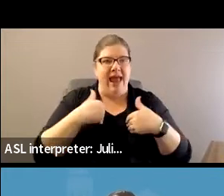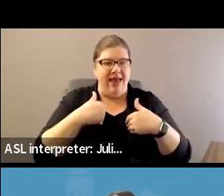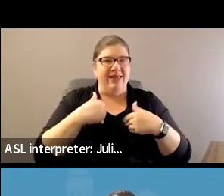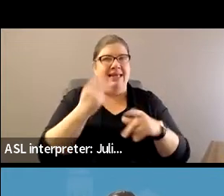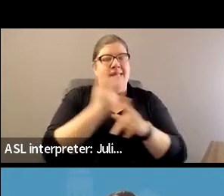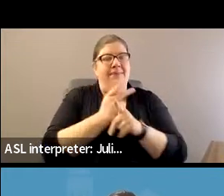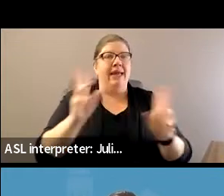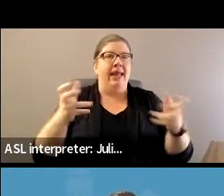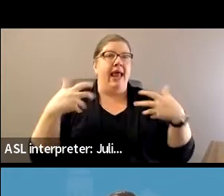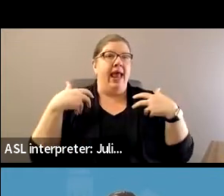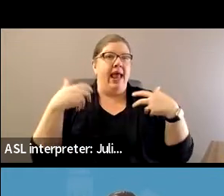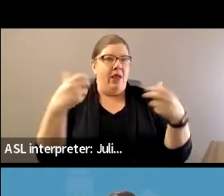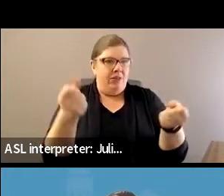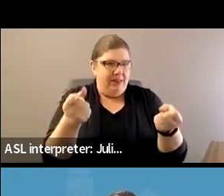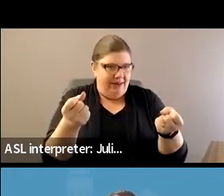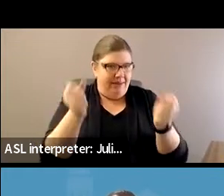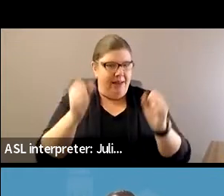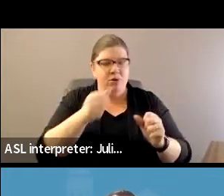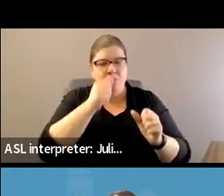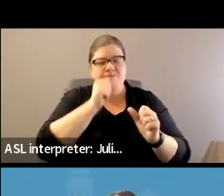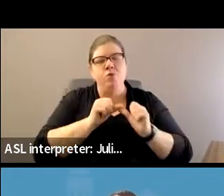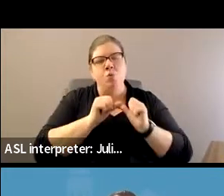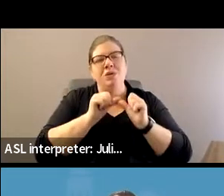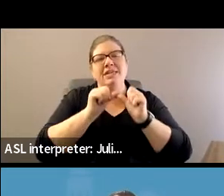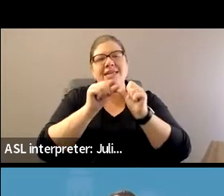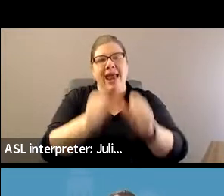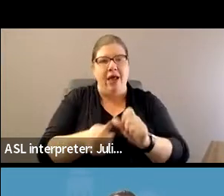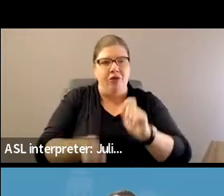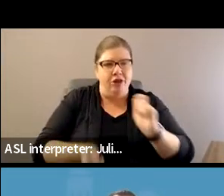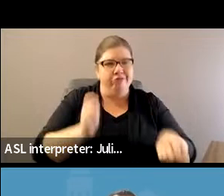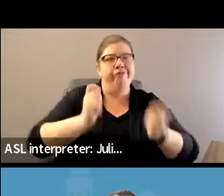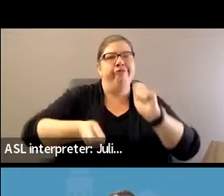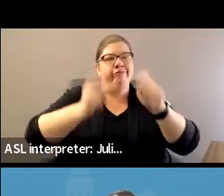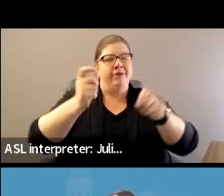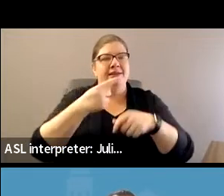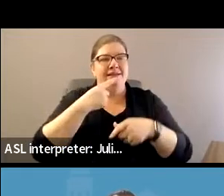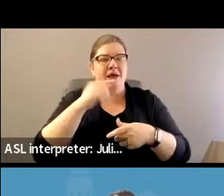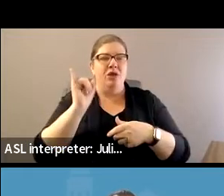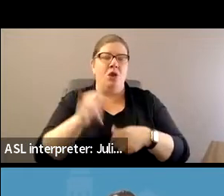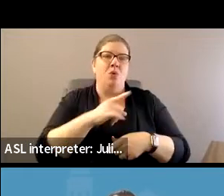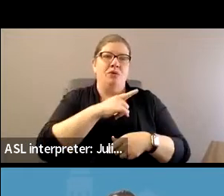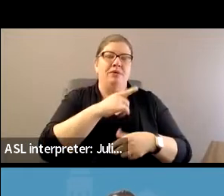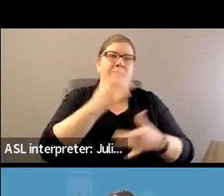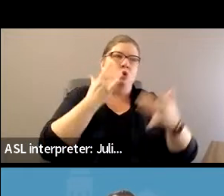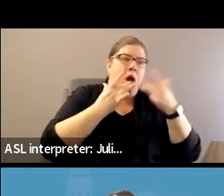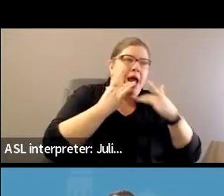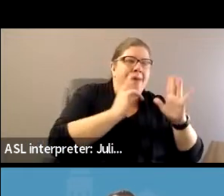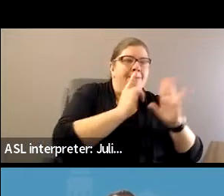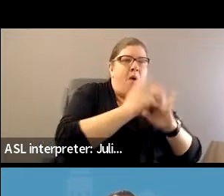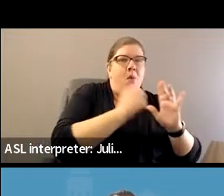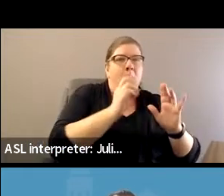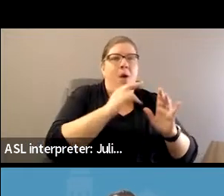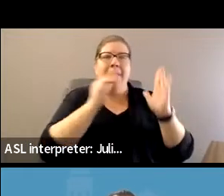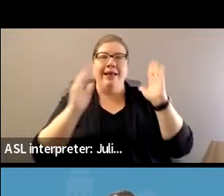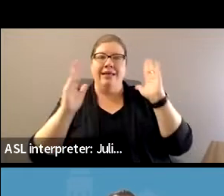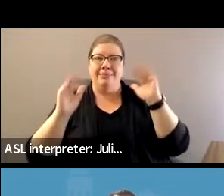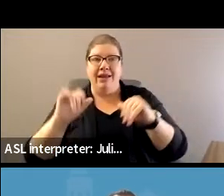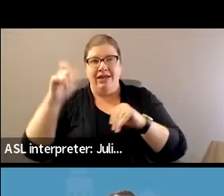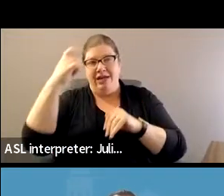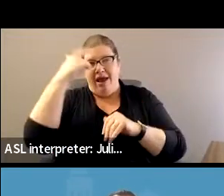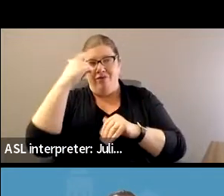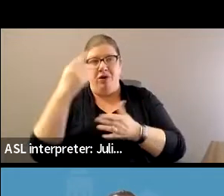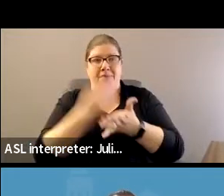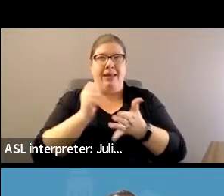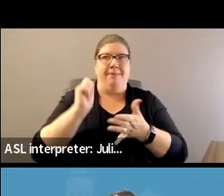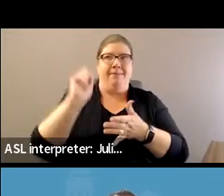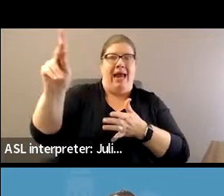it healthy to be able to withstand those, as Ms. Alvarez has said, about those dry moments or those unanticipated governor, take back